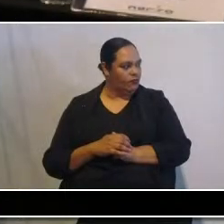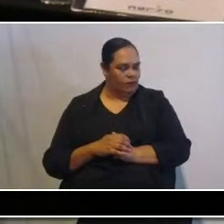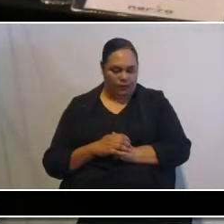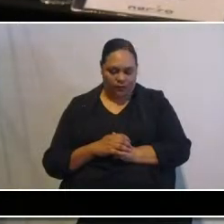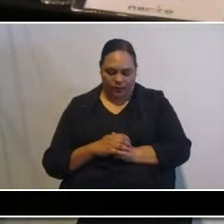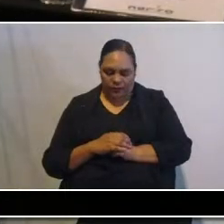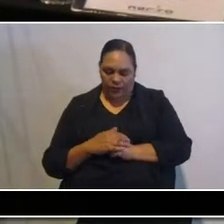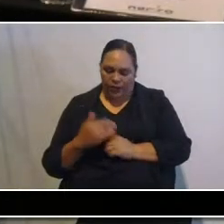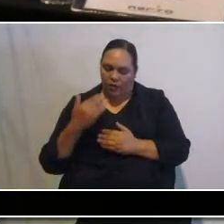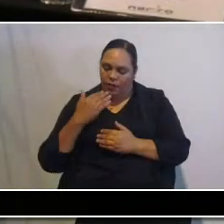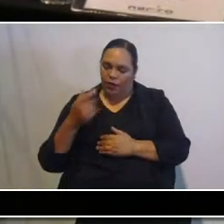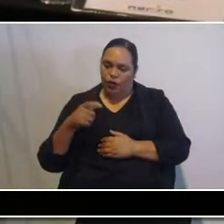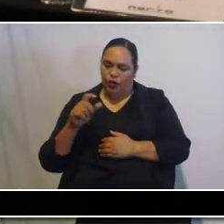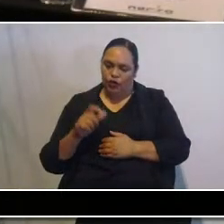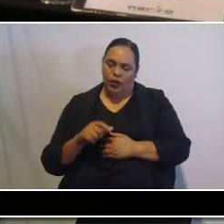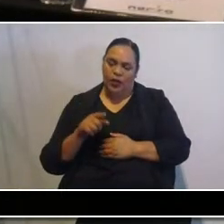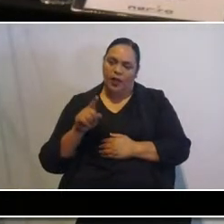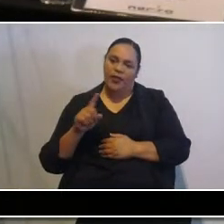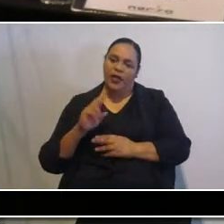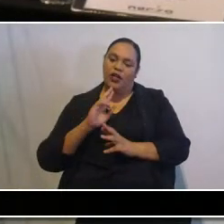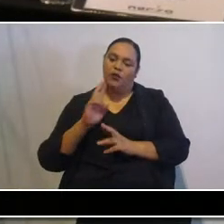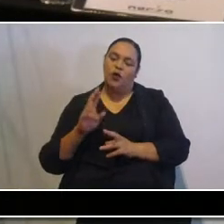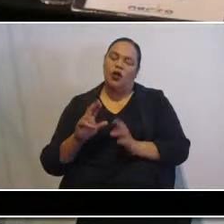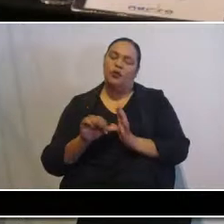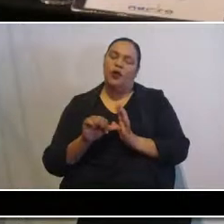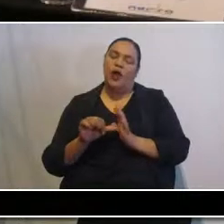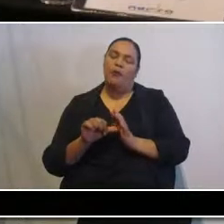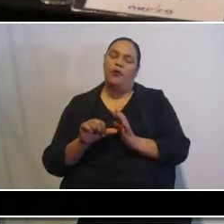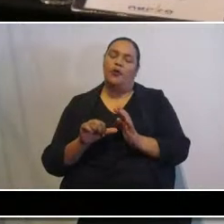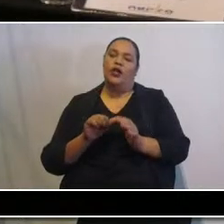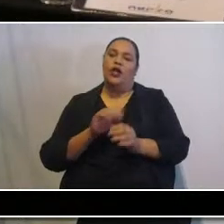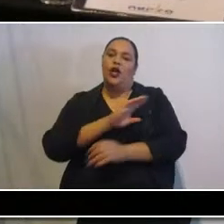The response on the primary energy